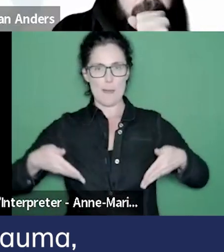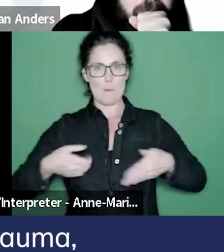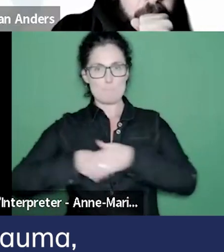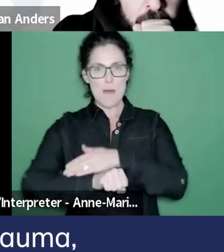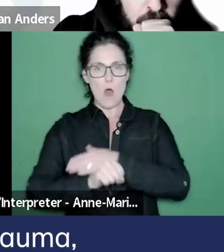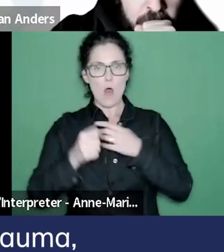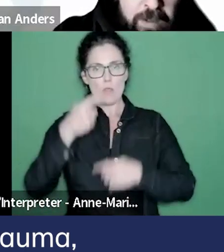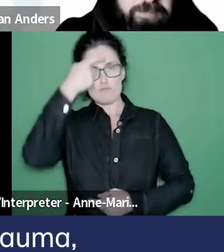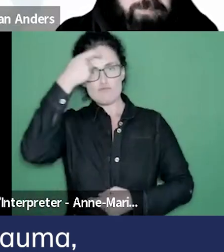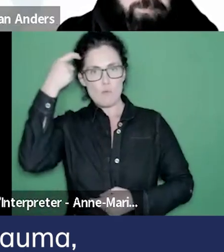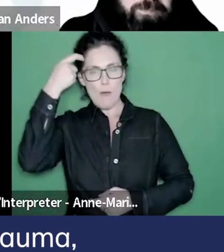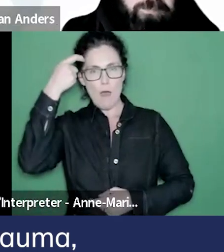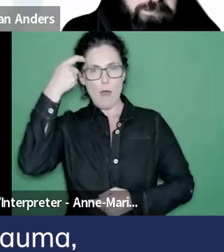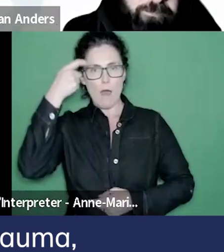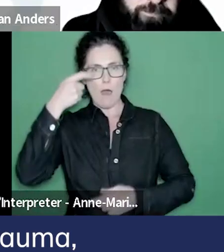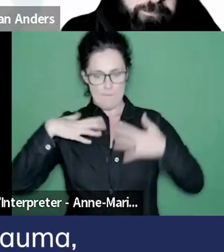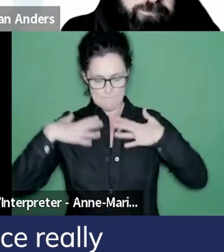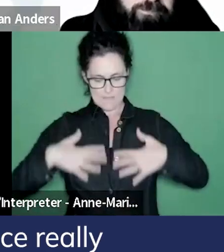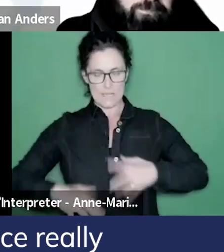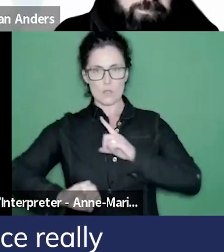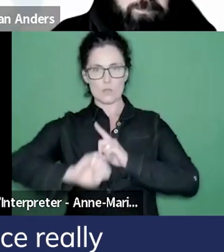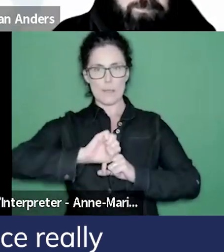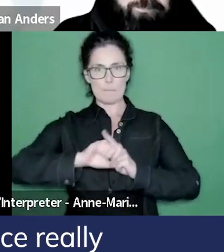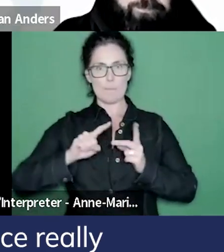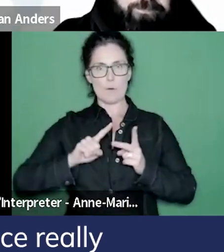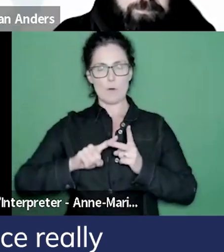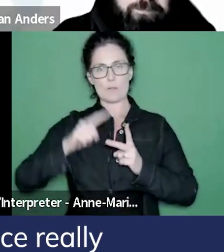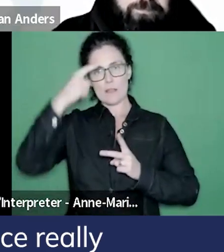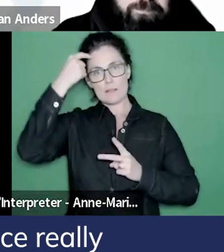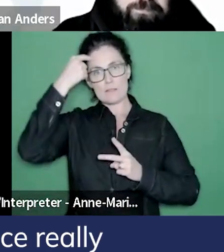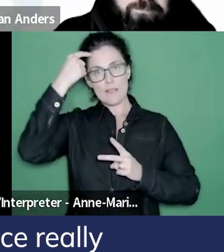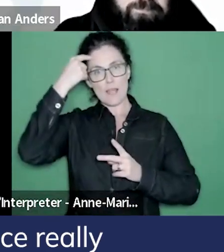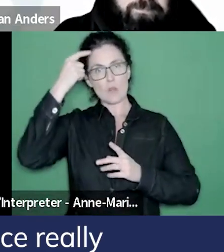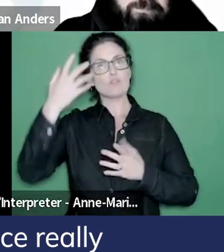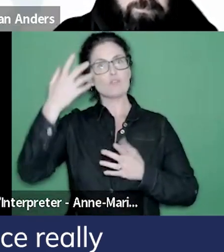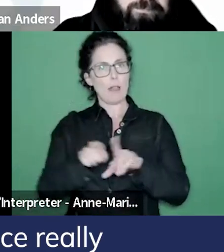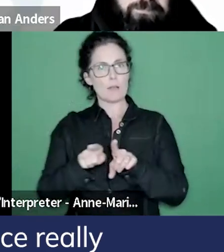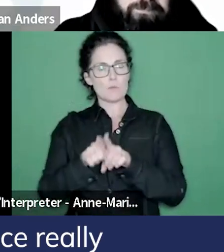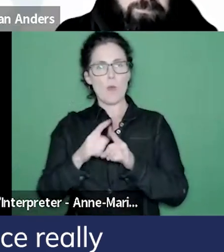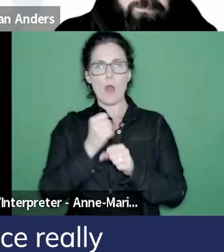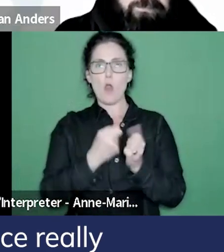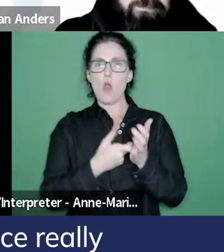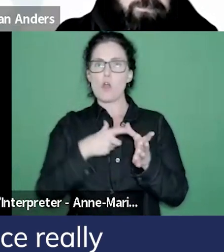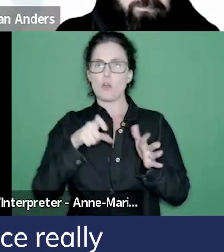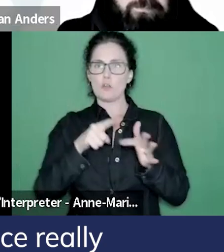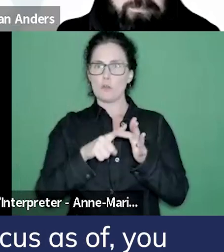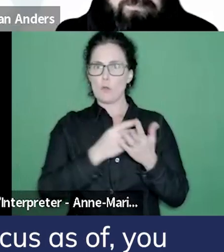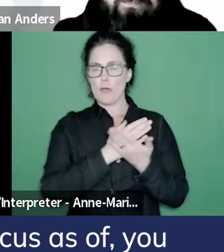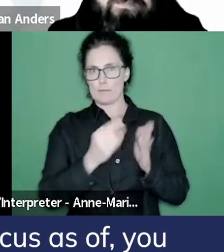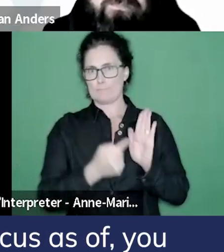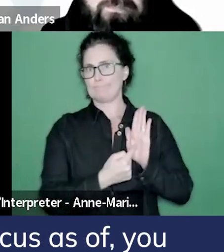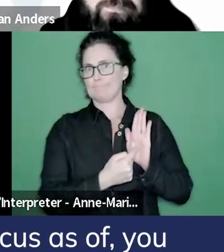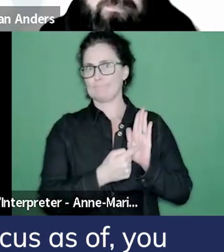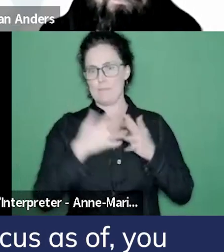about, as you said, physiological impact and the psychological impact. And Grace really highlighted how